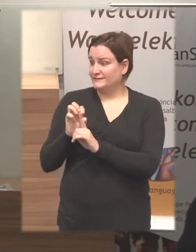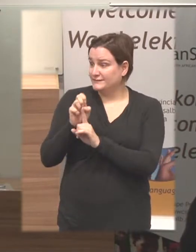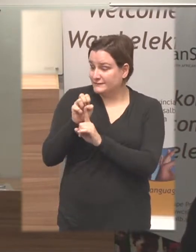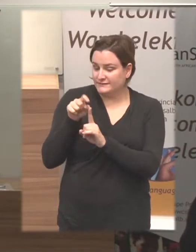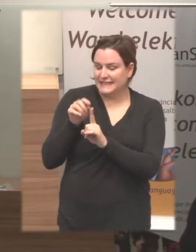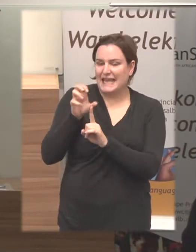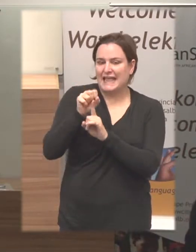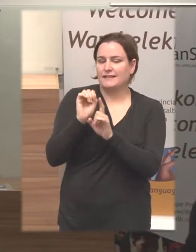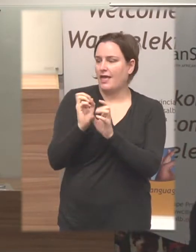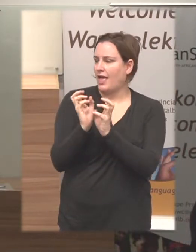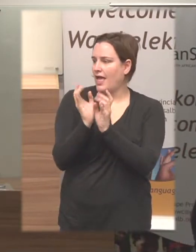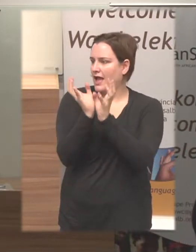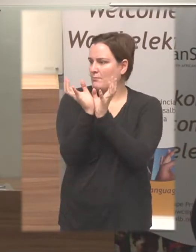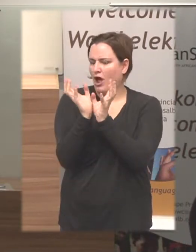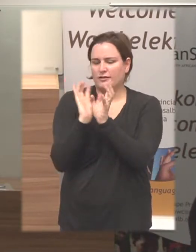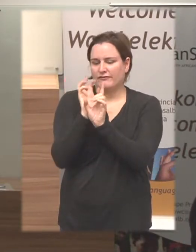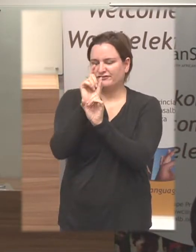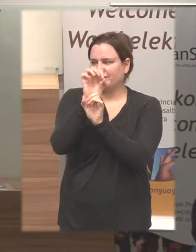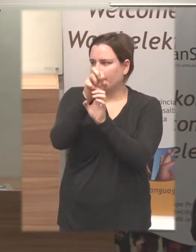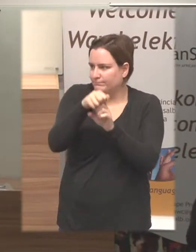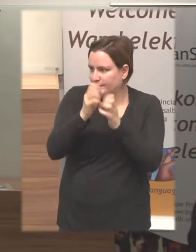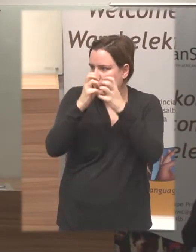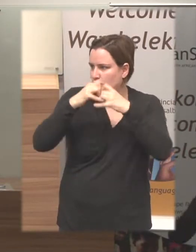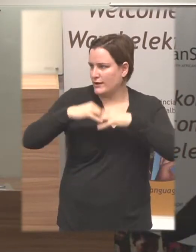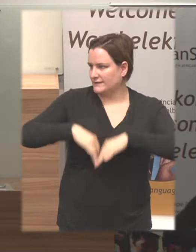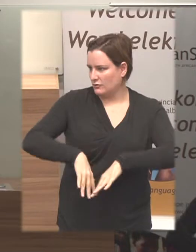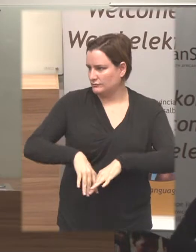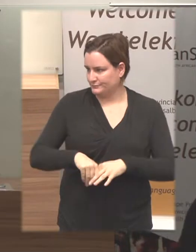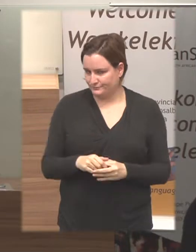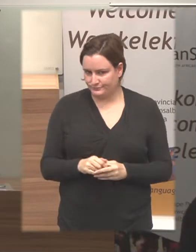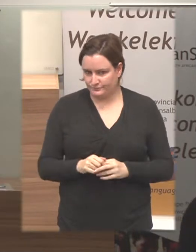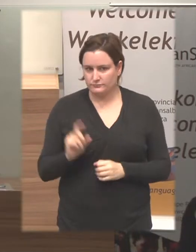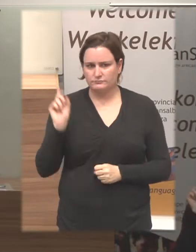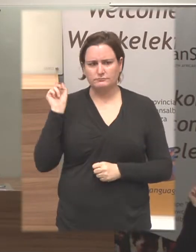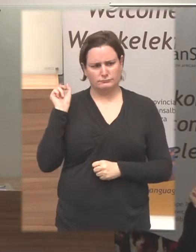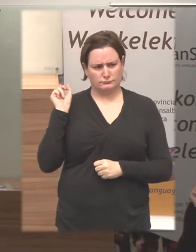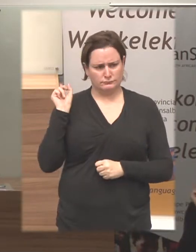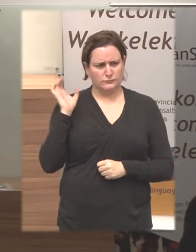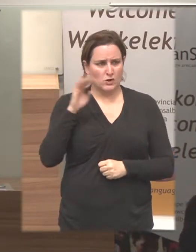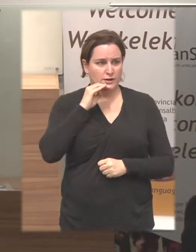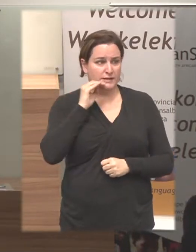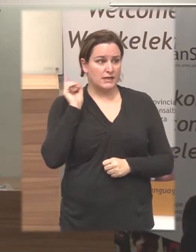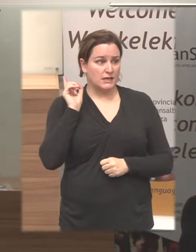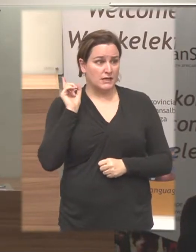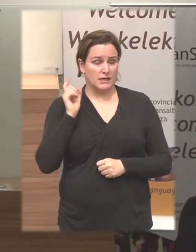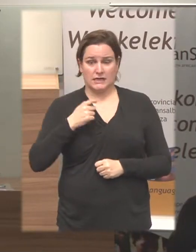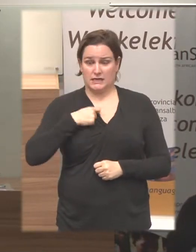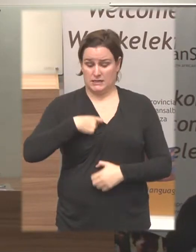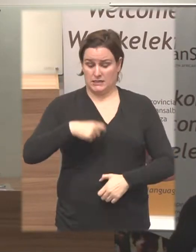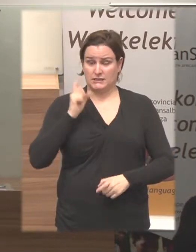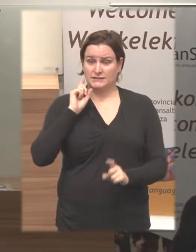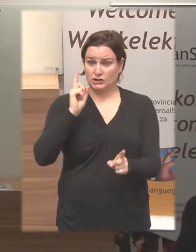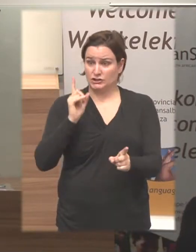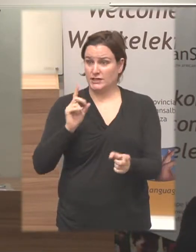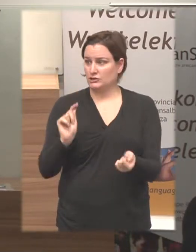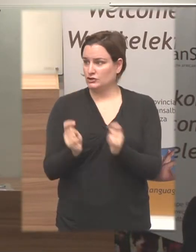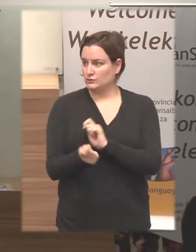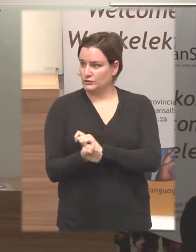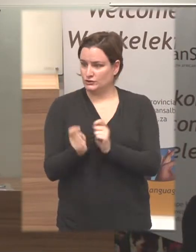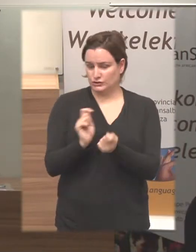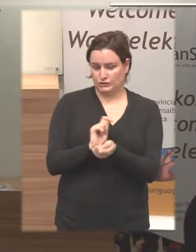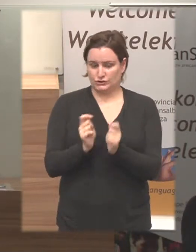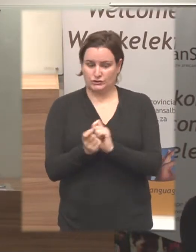material. Okay, you can see that what she's doing there is switching between the isiXhosa resources,